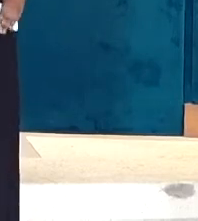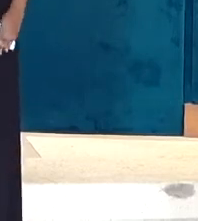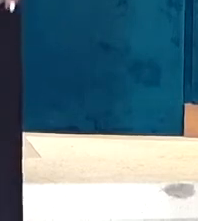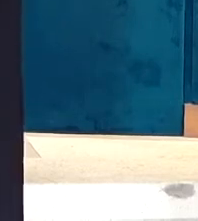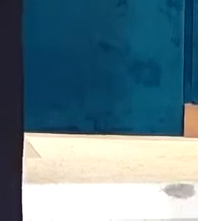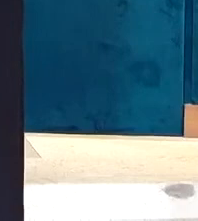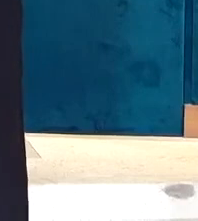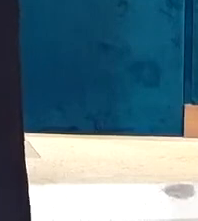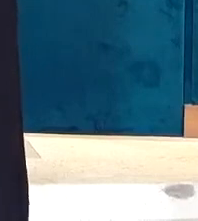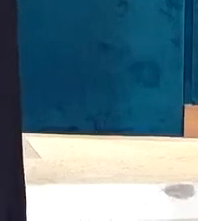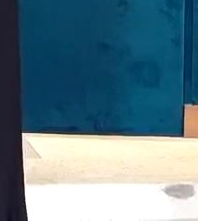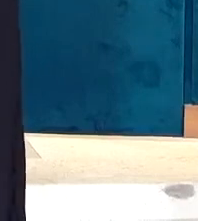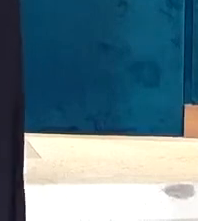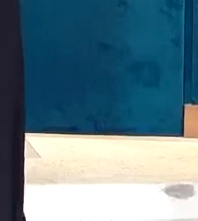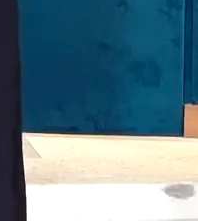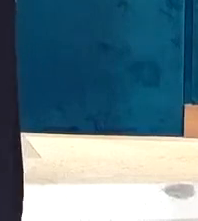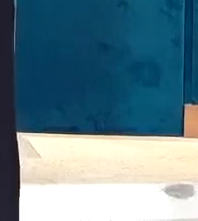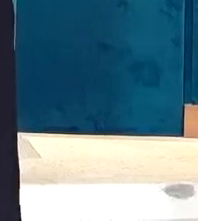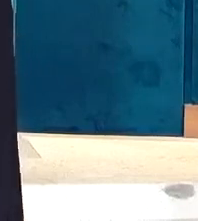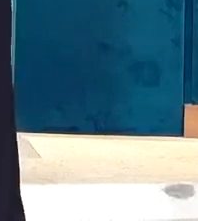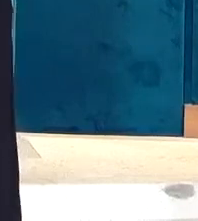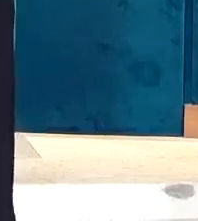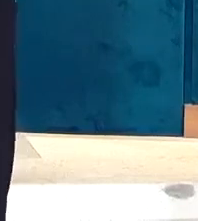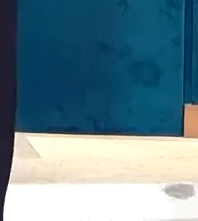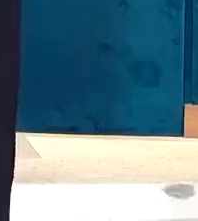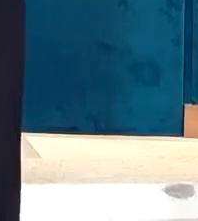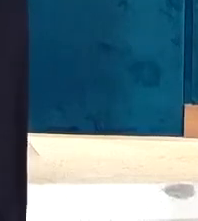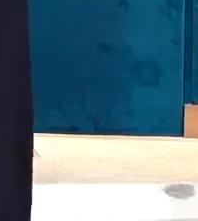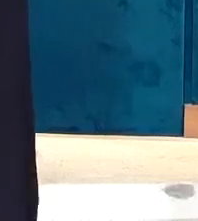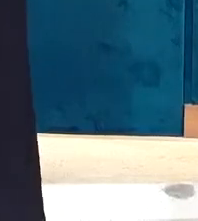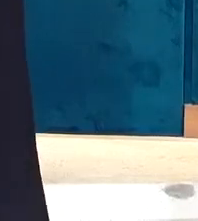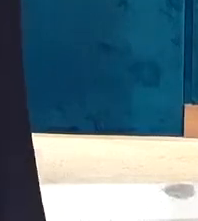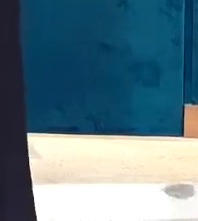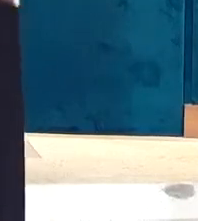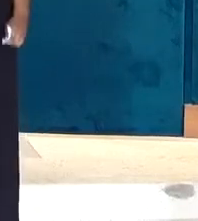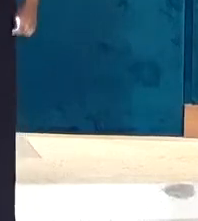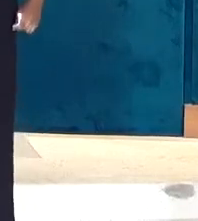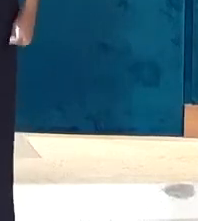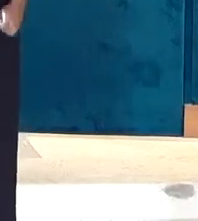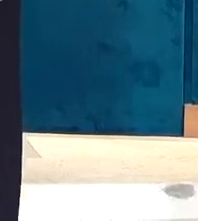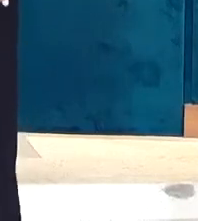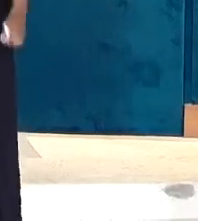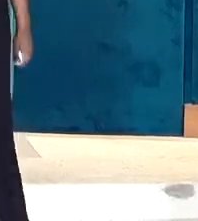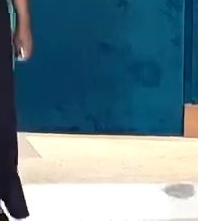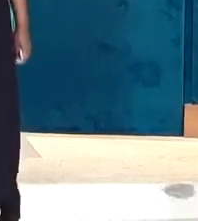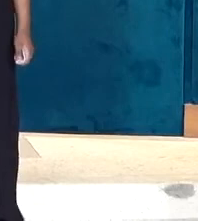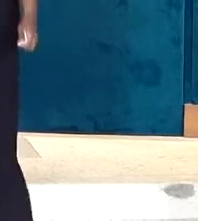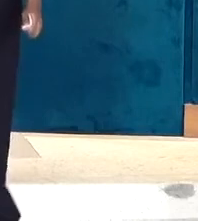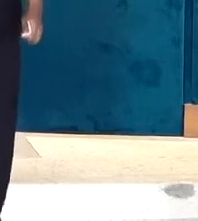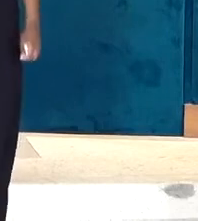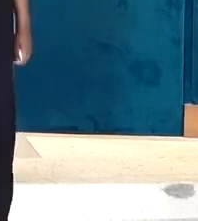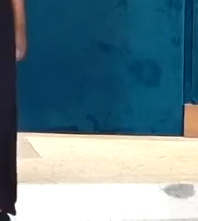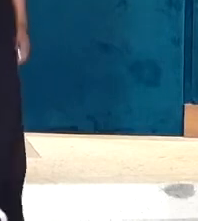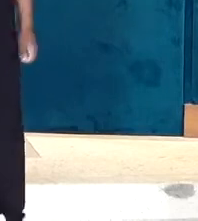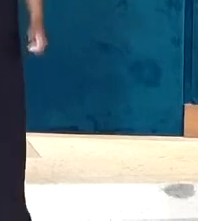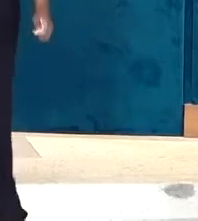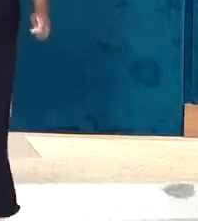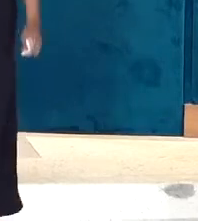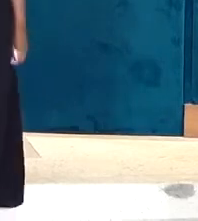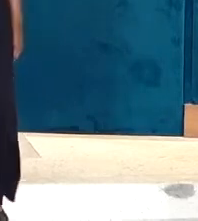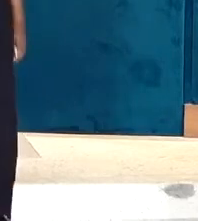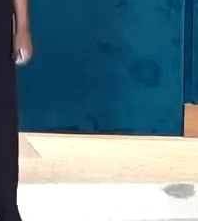loss. From victory unto victory, his army shall